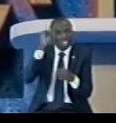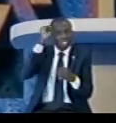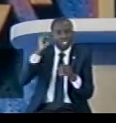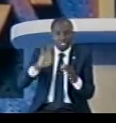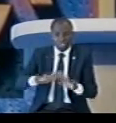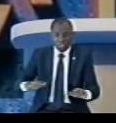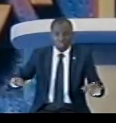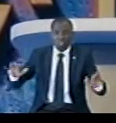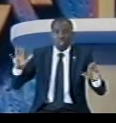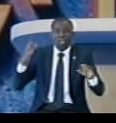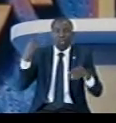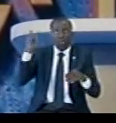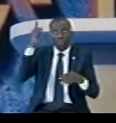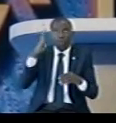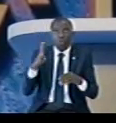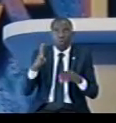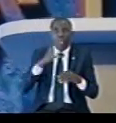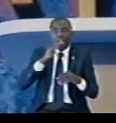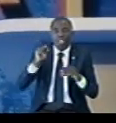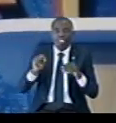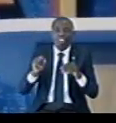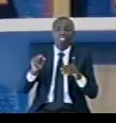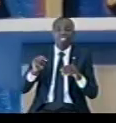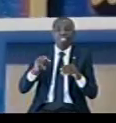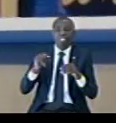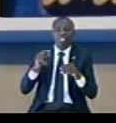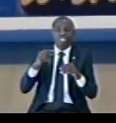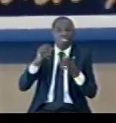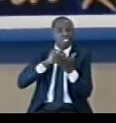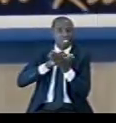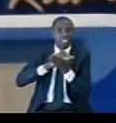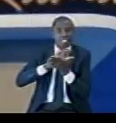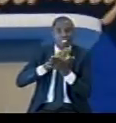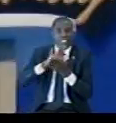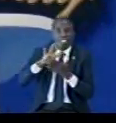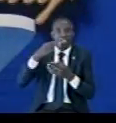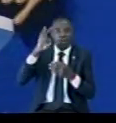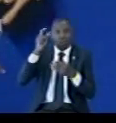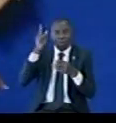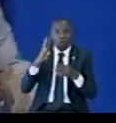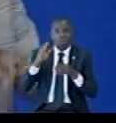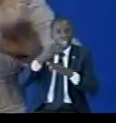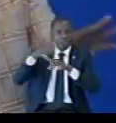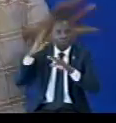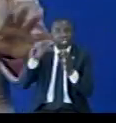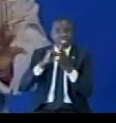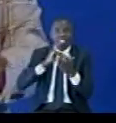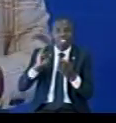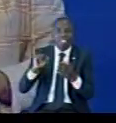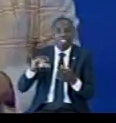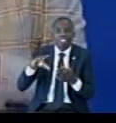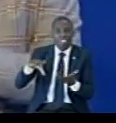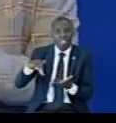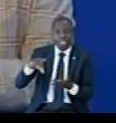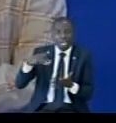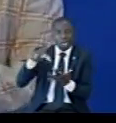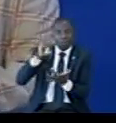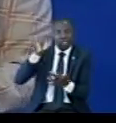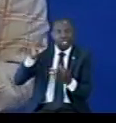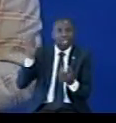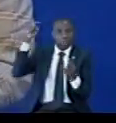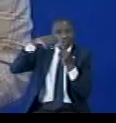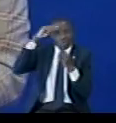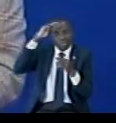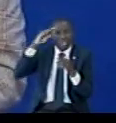of God and the saints of God away, it's appointed unto men once to die. But